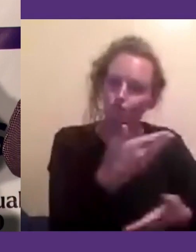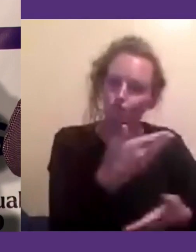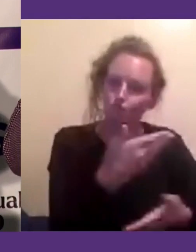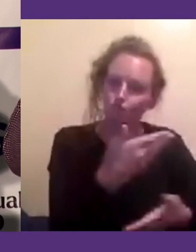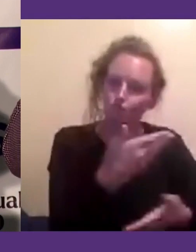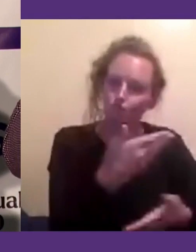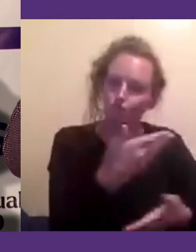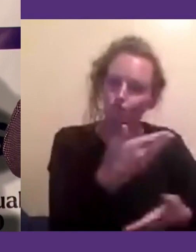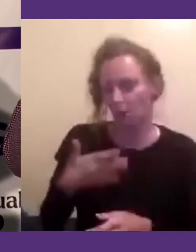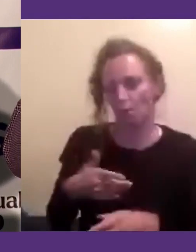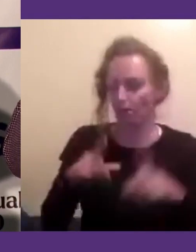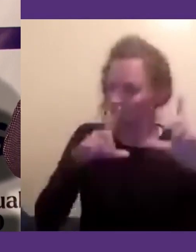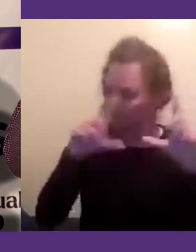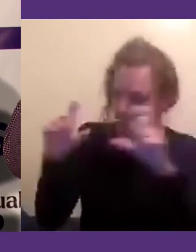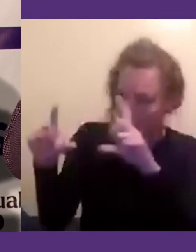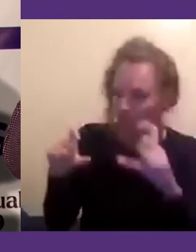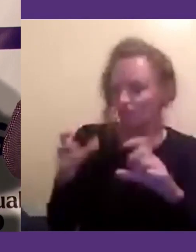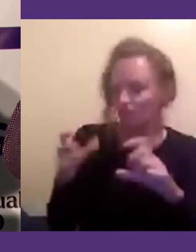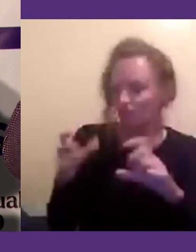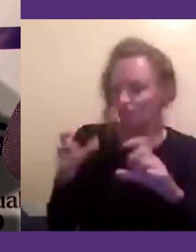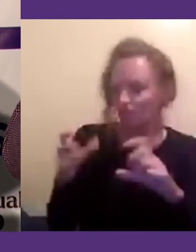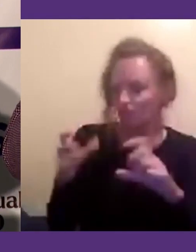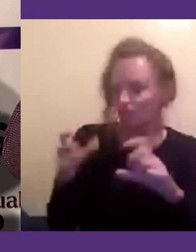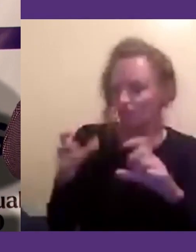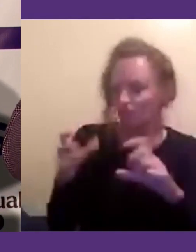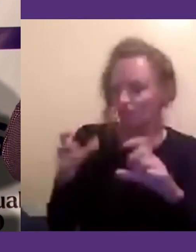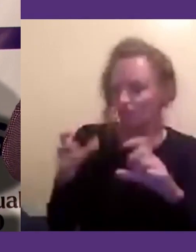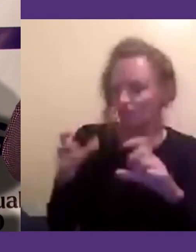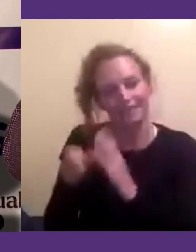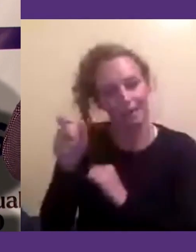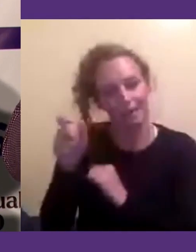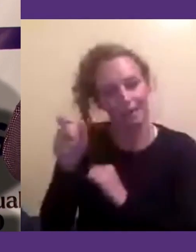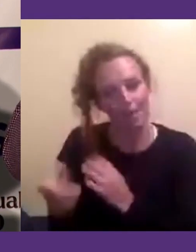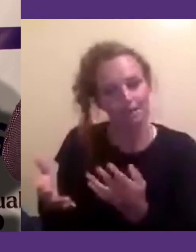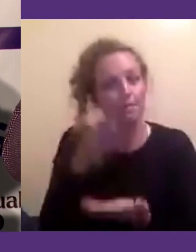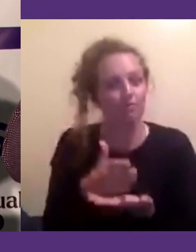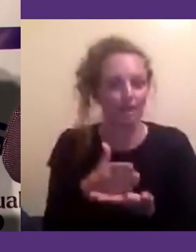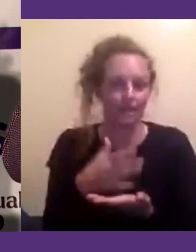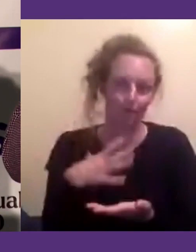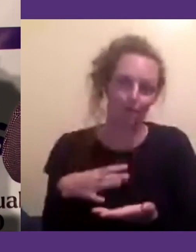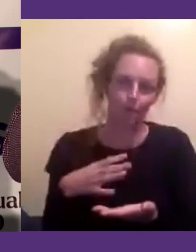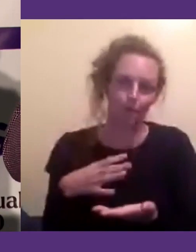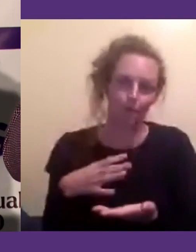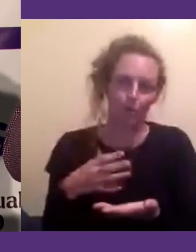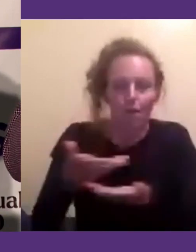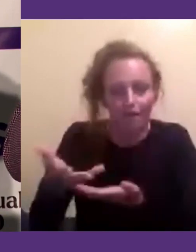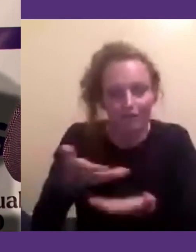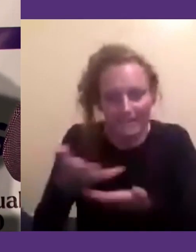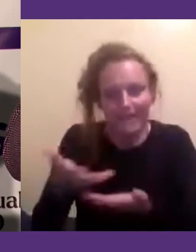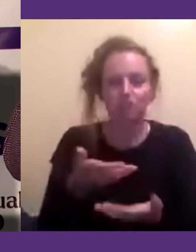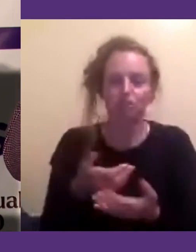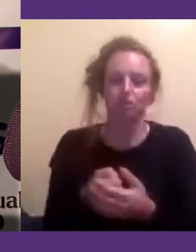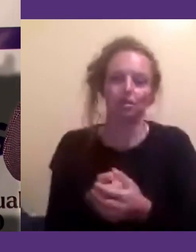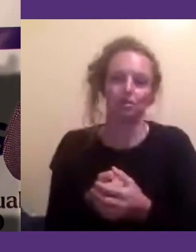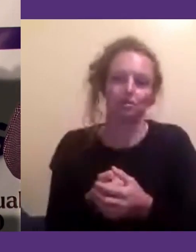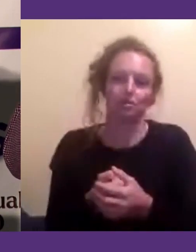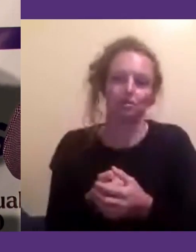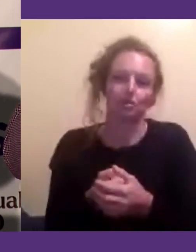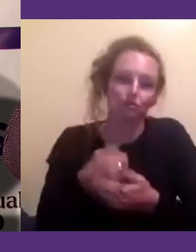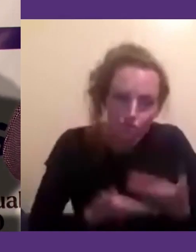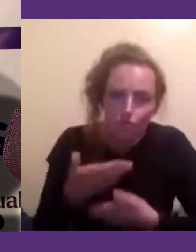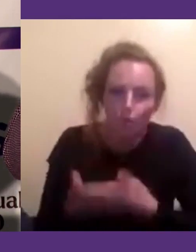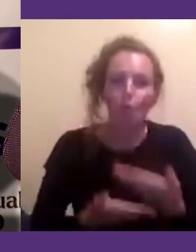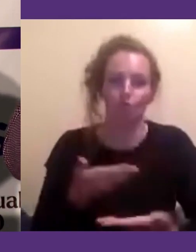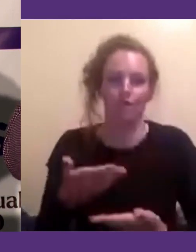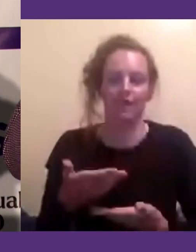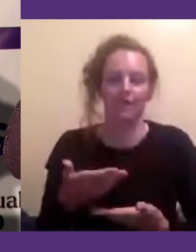nuance of conversation, of story. You don't have to just have this sort of blue flash and light above your head saying, I'm